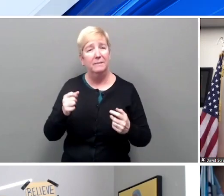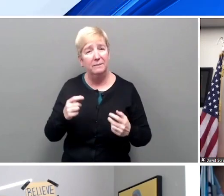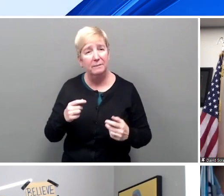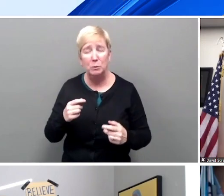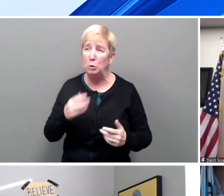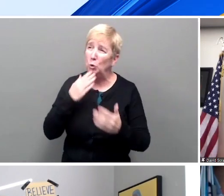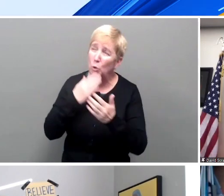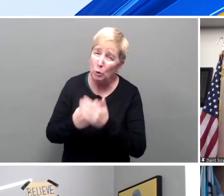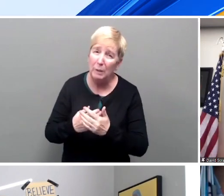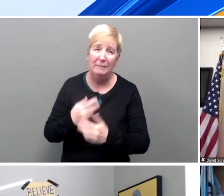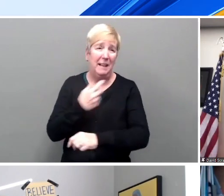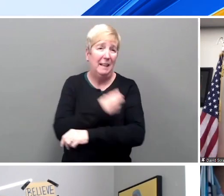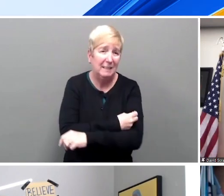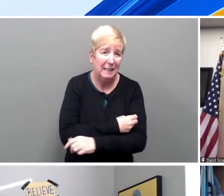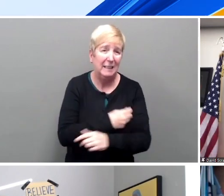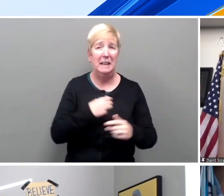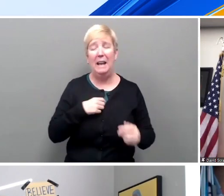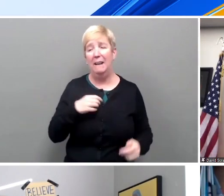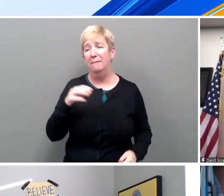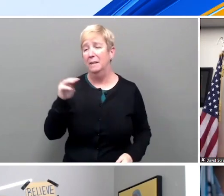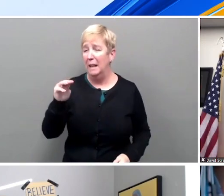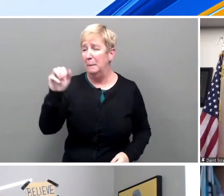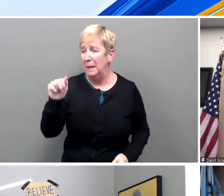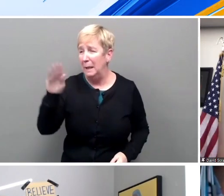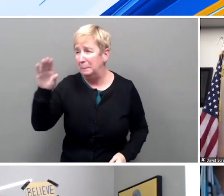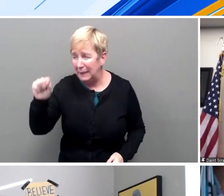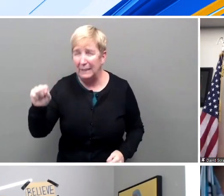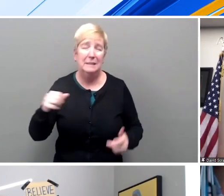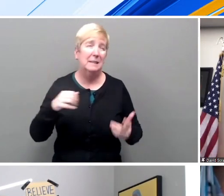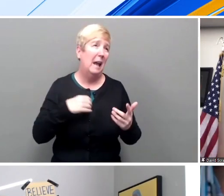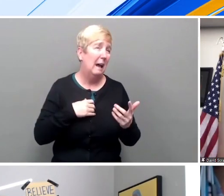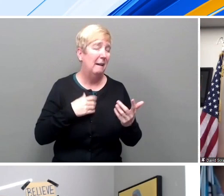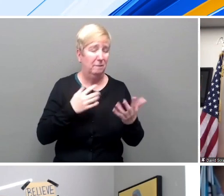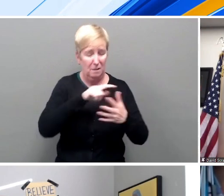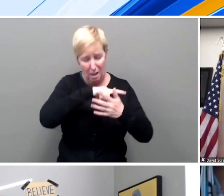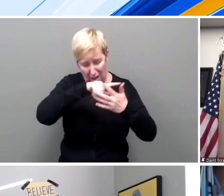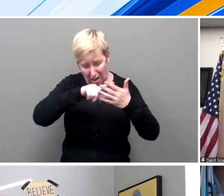the antivirals, monoclonal antibodies,